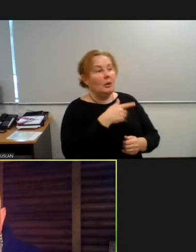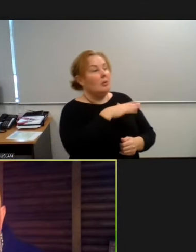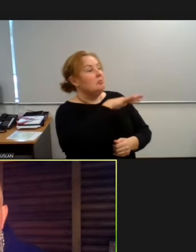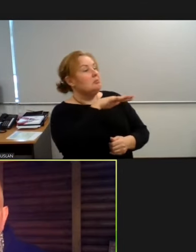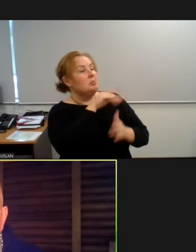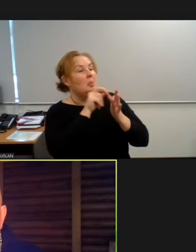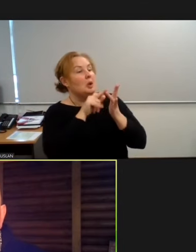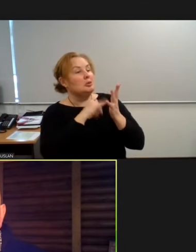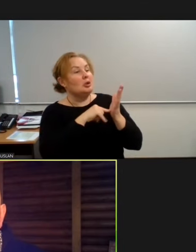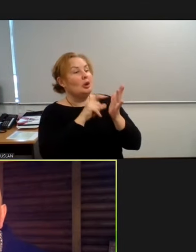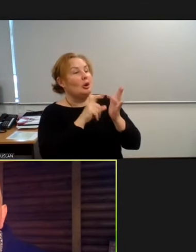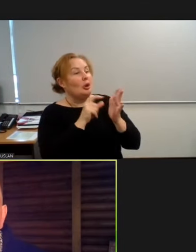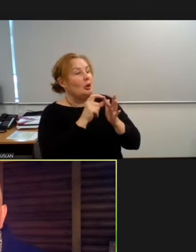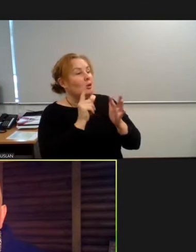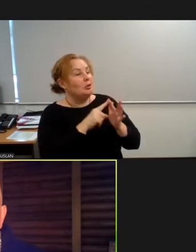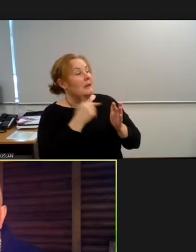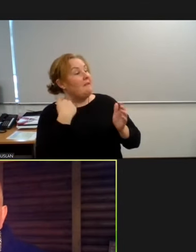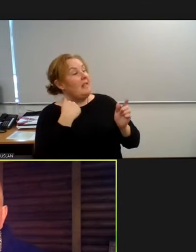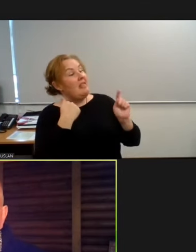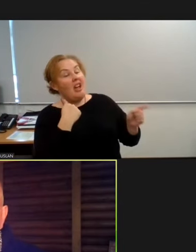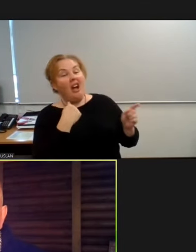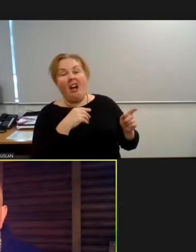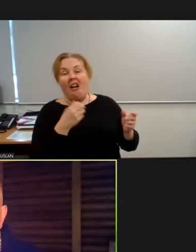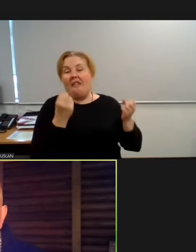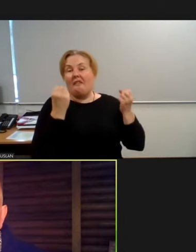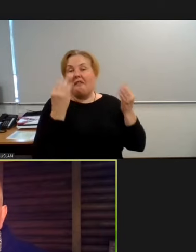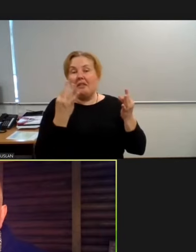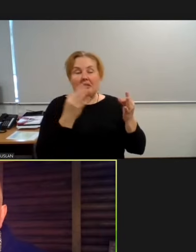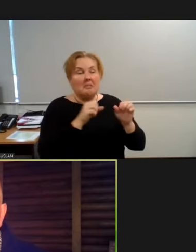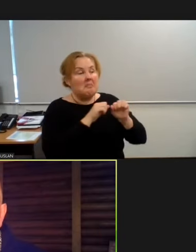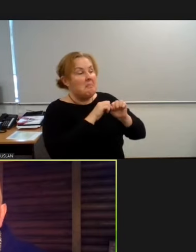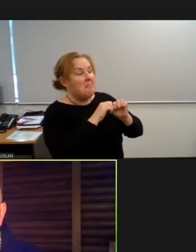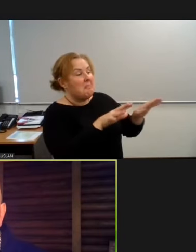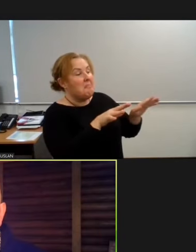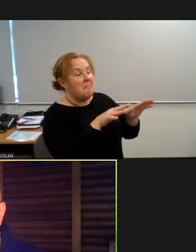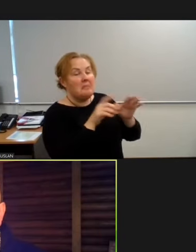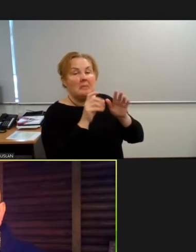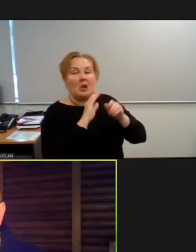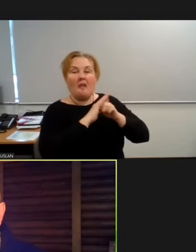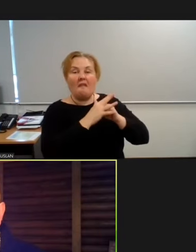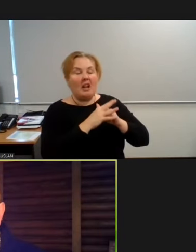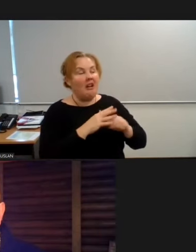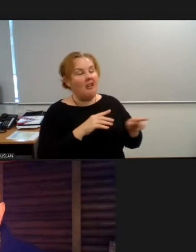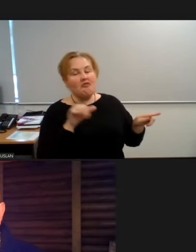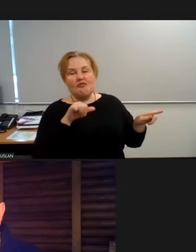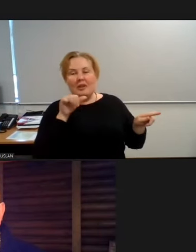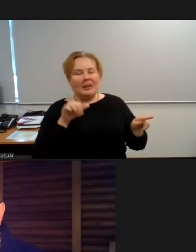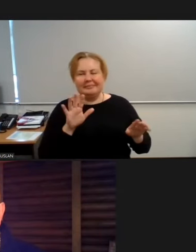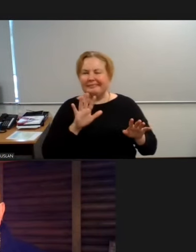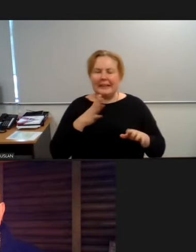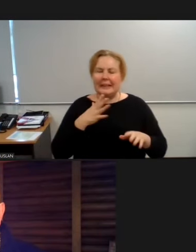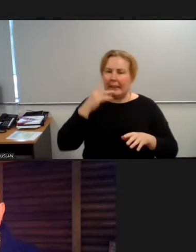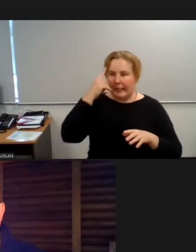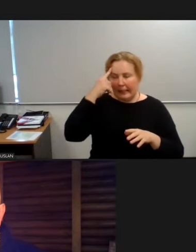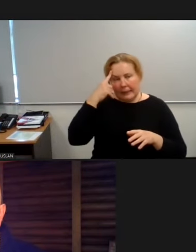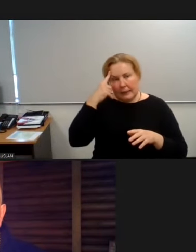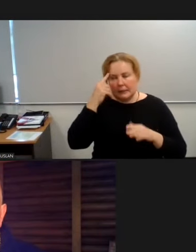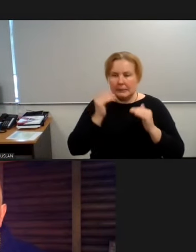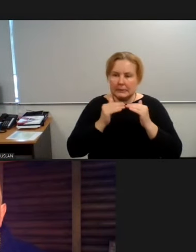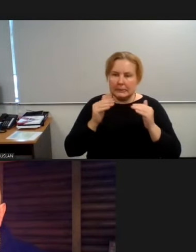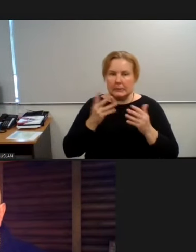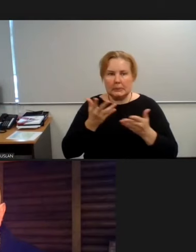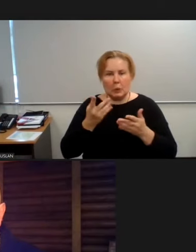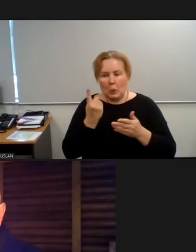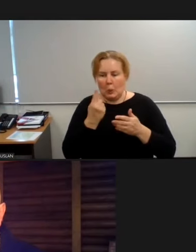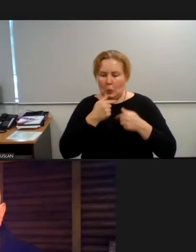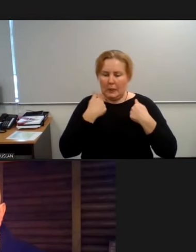may work with who actually reside in those areas. Thanks, John. And just going back to your earlier comment as well,